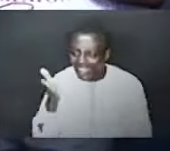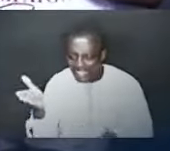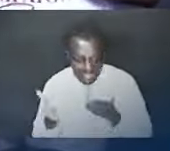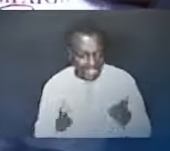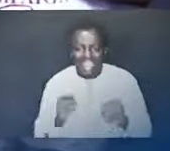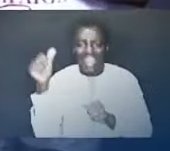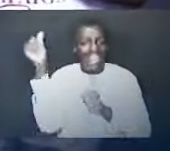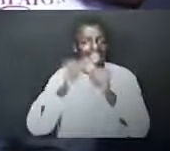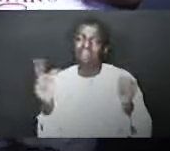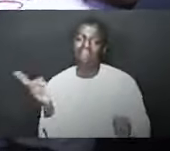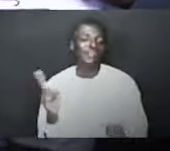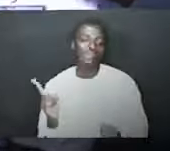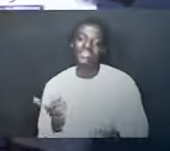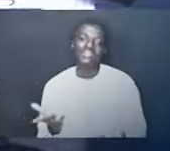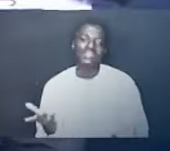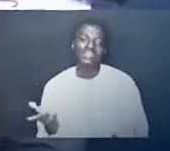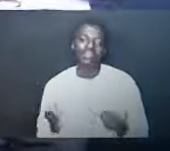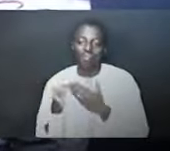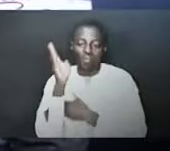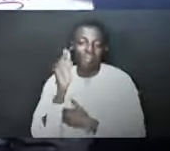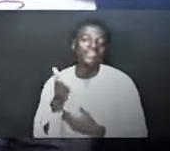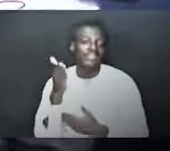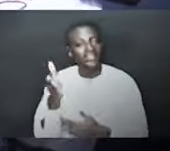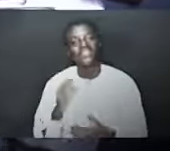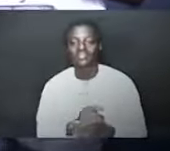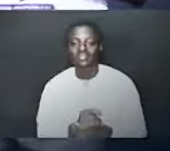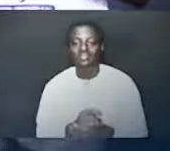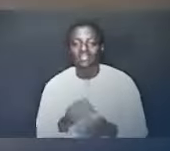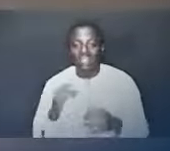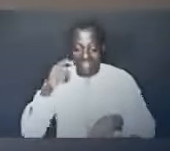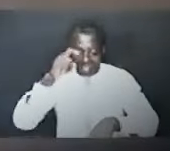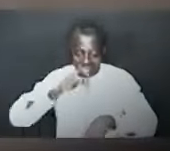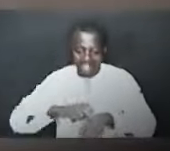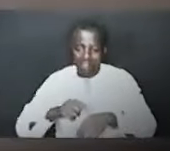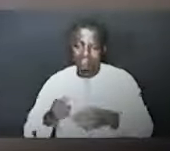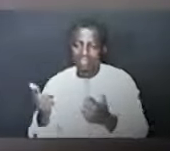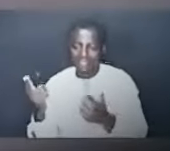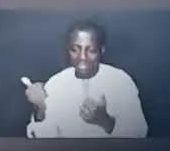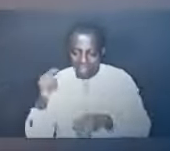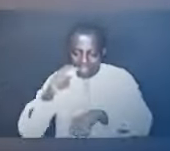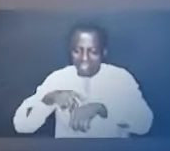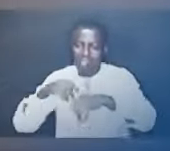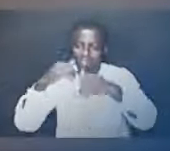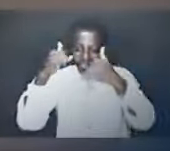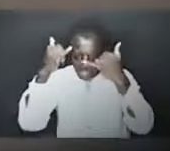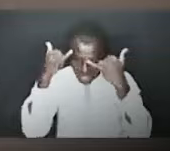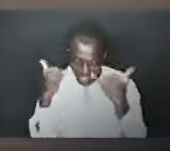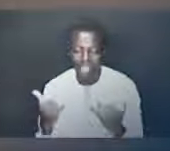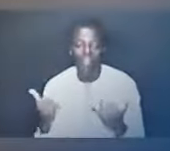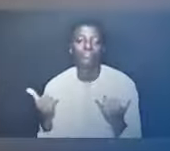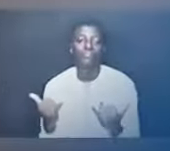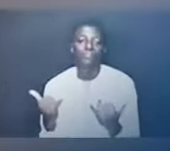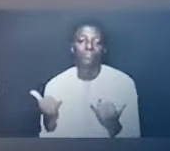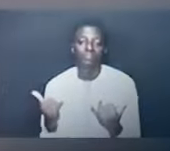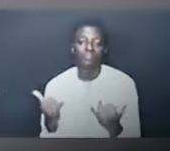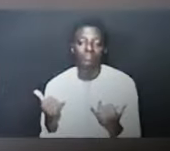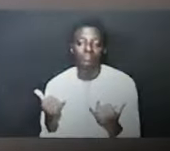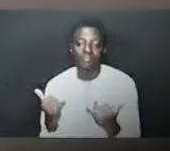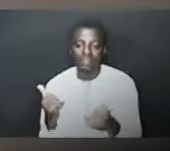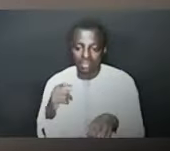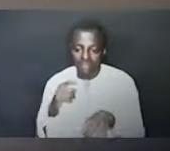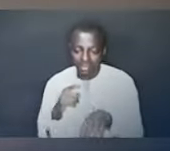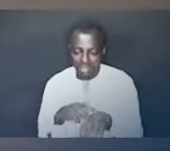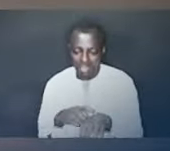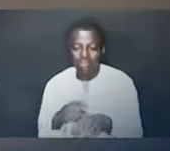The time is coming. Ebri biriba. And has now come. Ebri no enyadru. The time is coming. Ebri biriba. The time is coming,